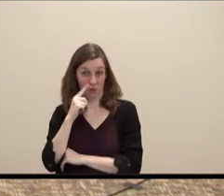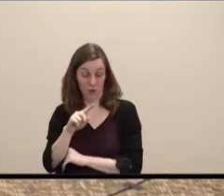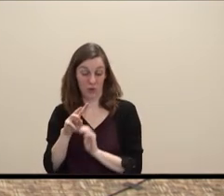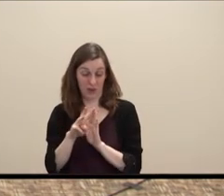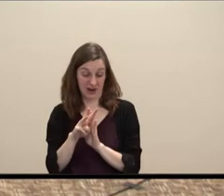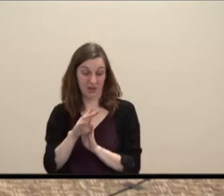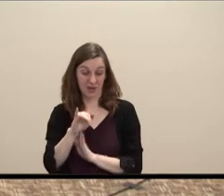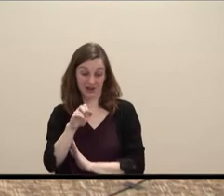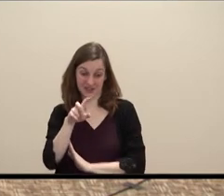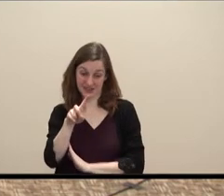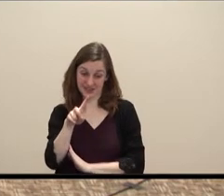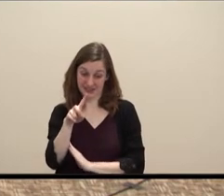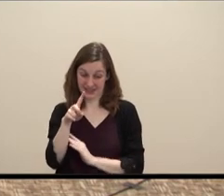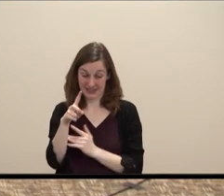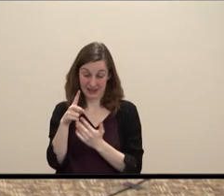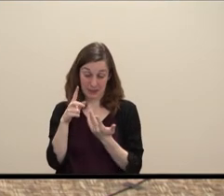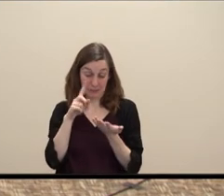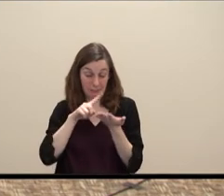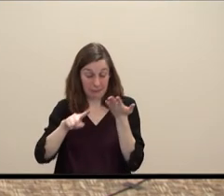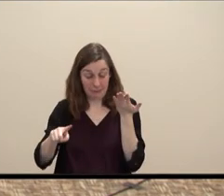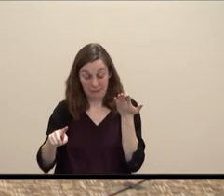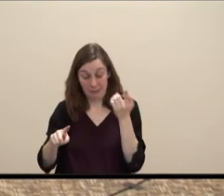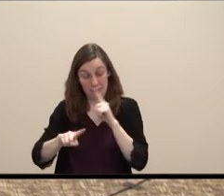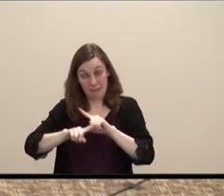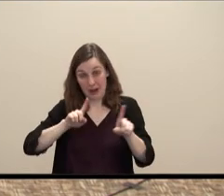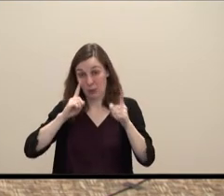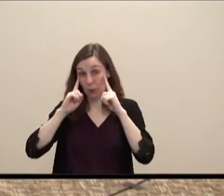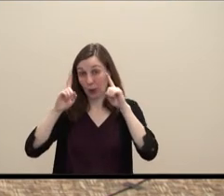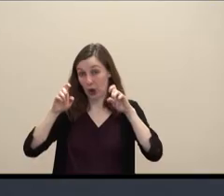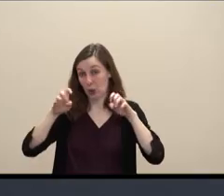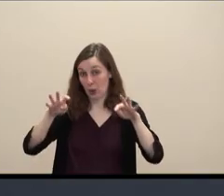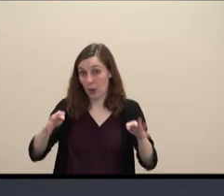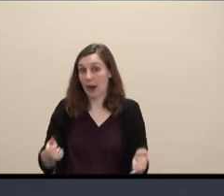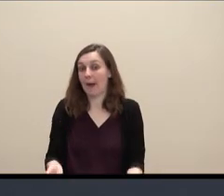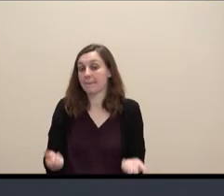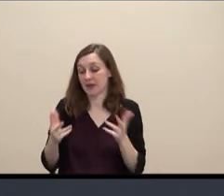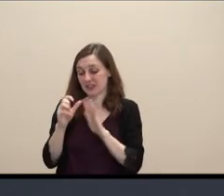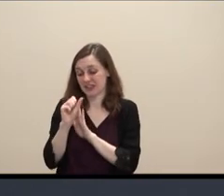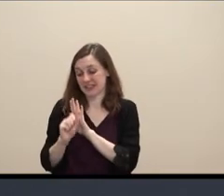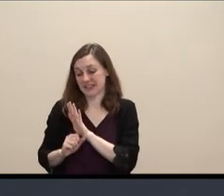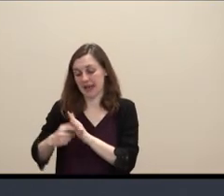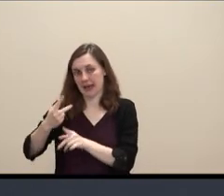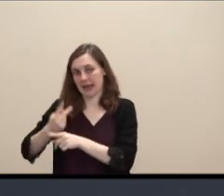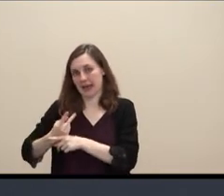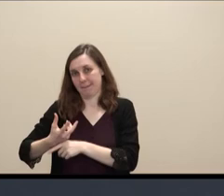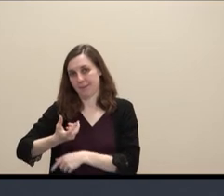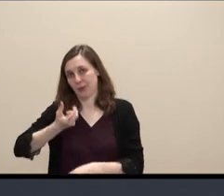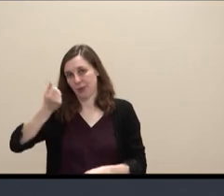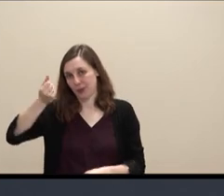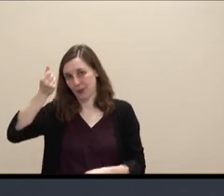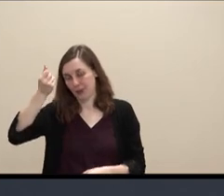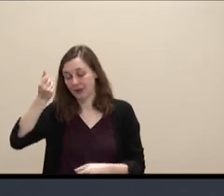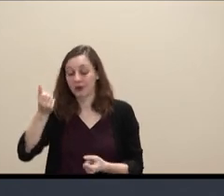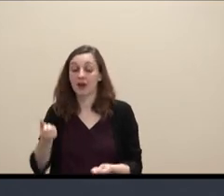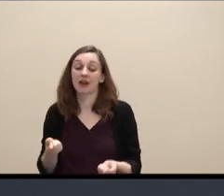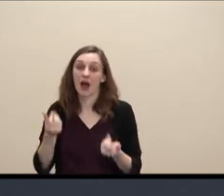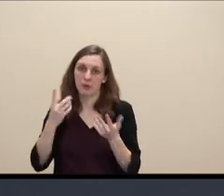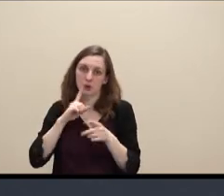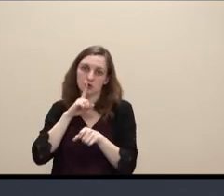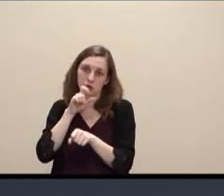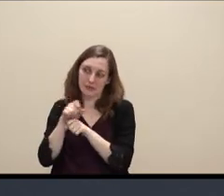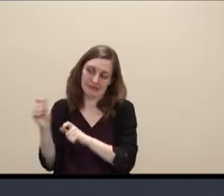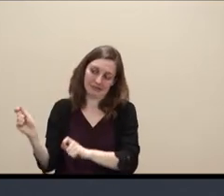counts, but we don't know how much of that the state will keep and how much of that we'll